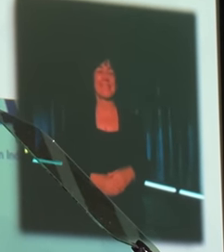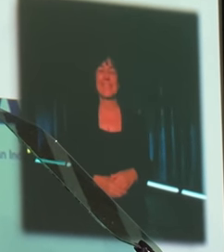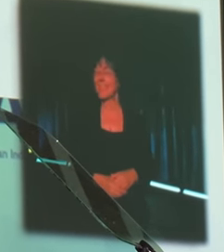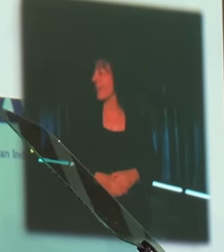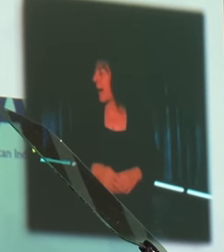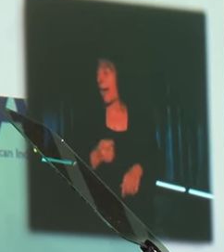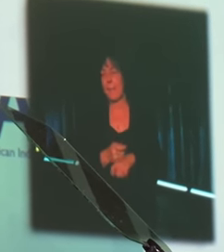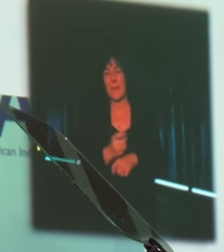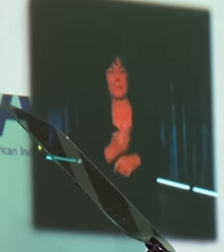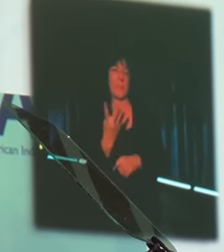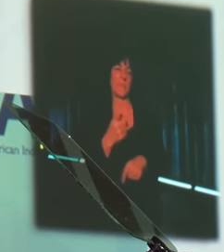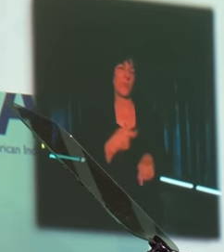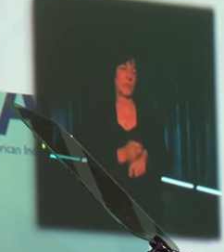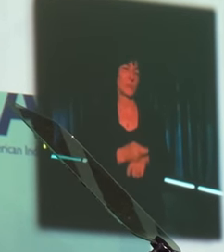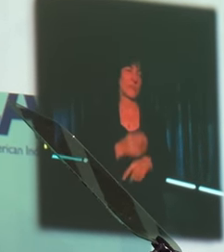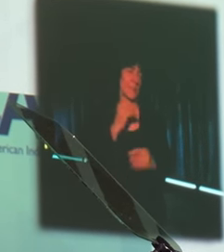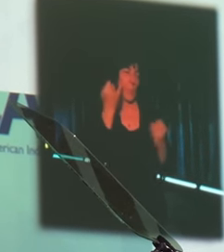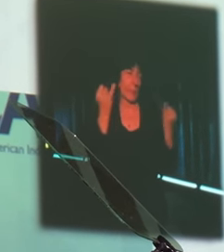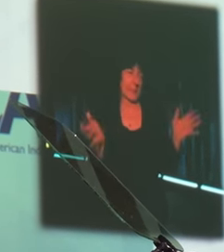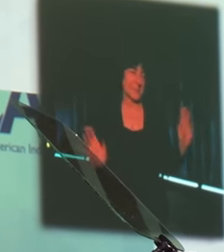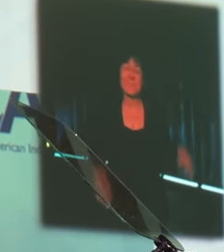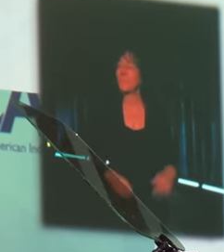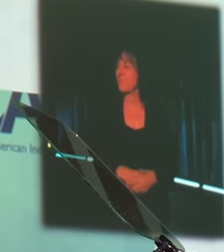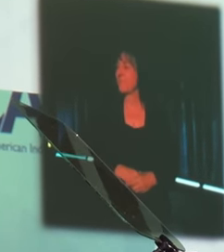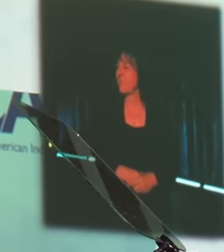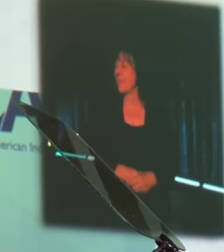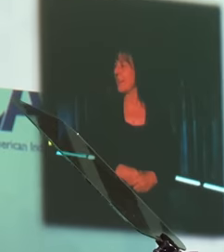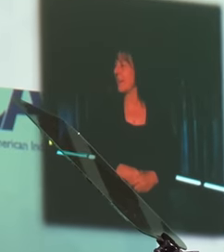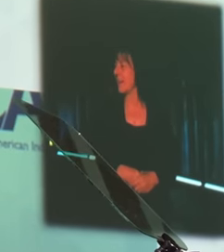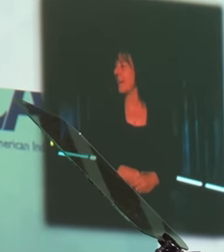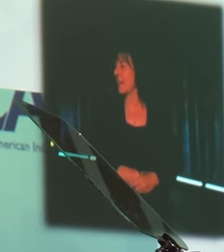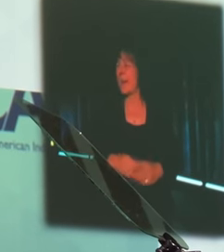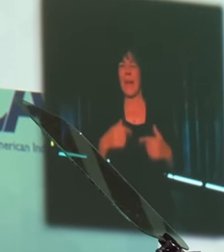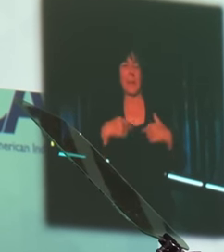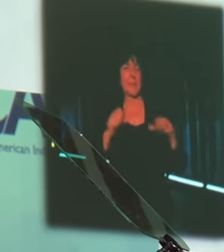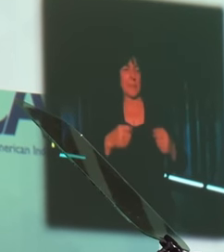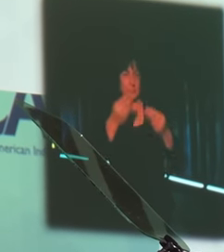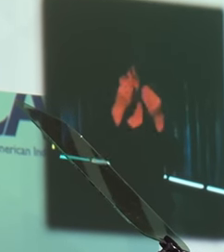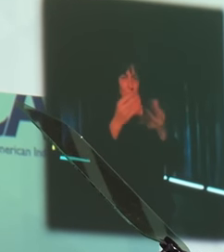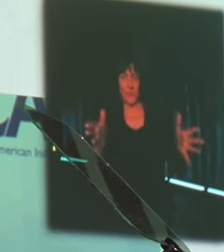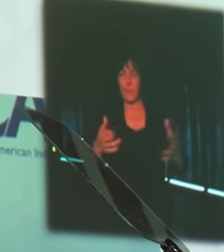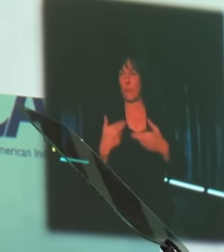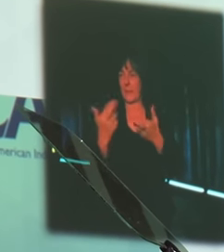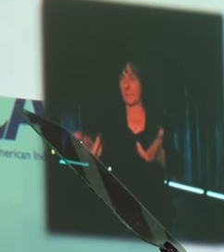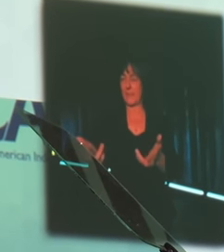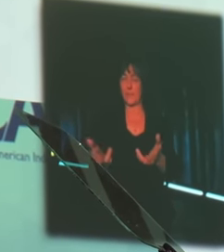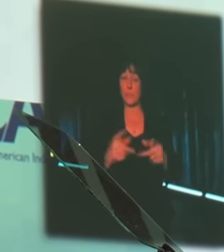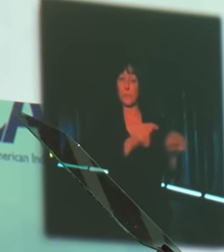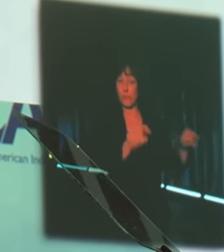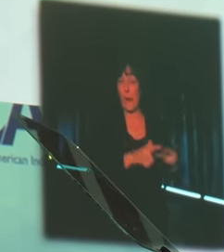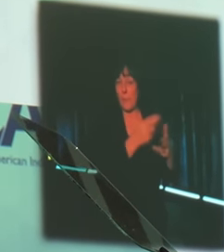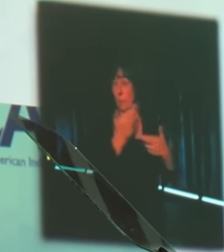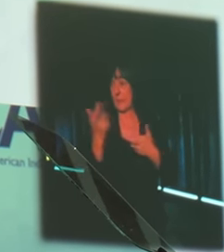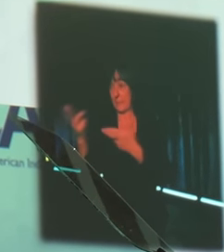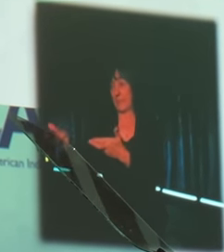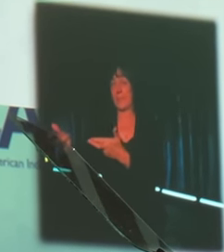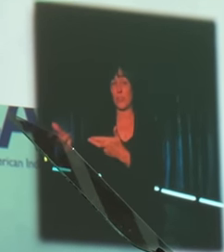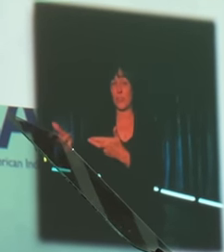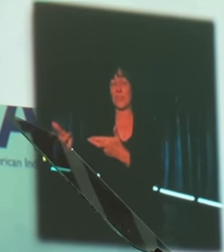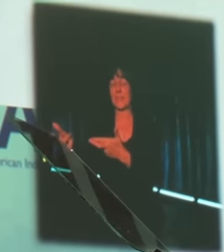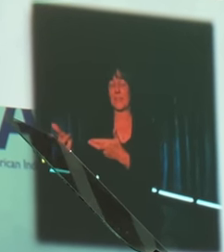Just kidding, it might be four jokes, I have no idea. But I was able to share the recommendations, tribal recommendations,